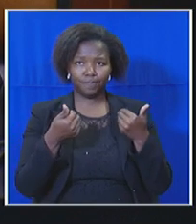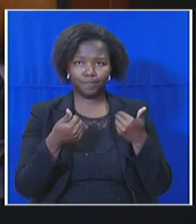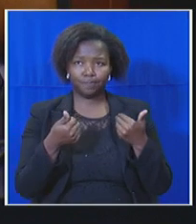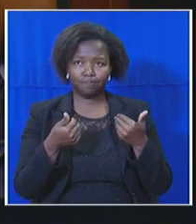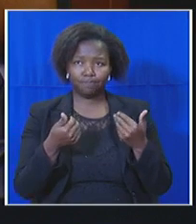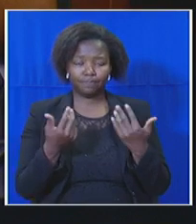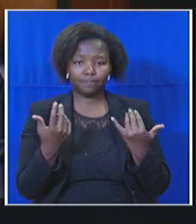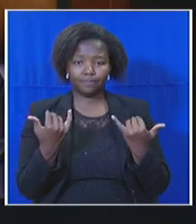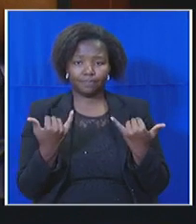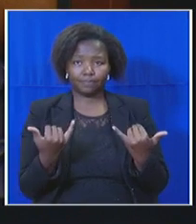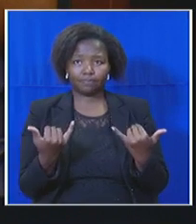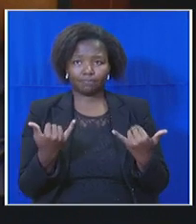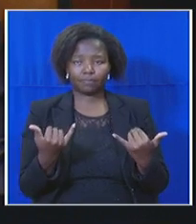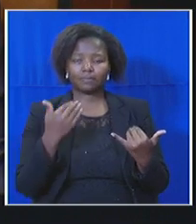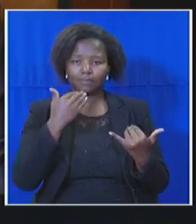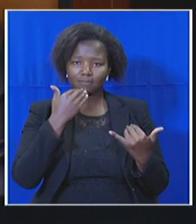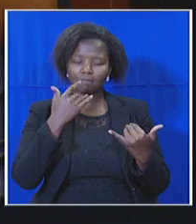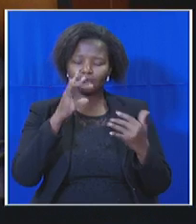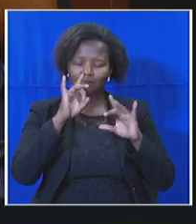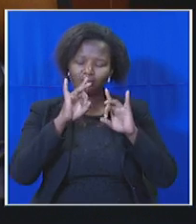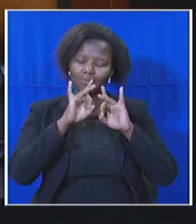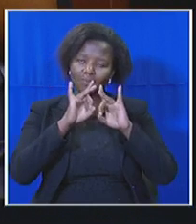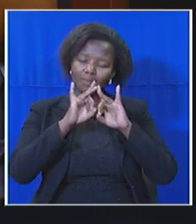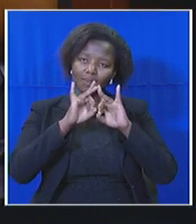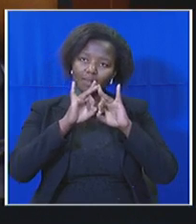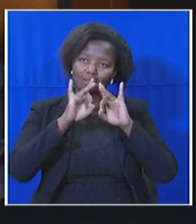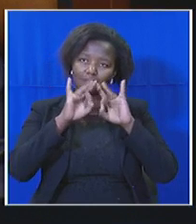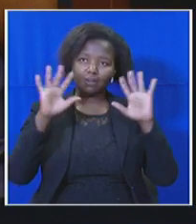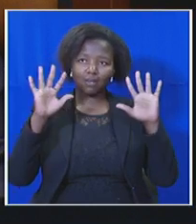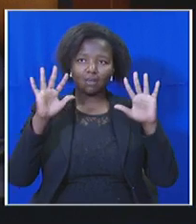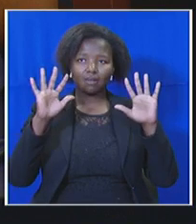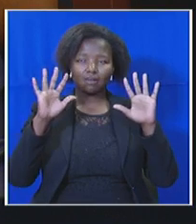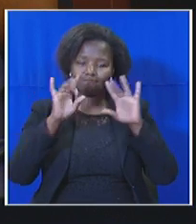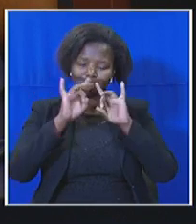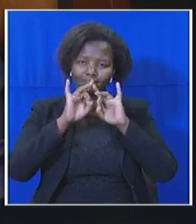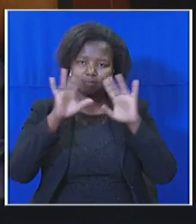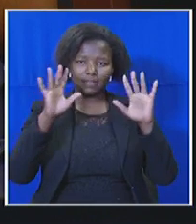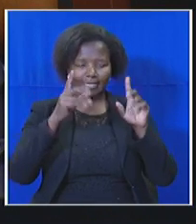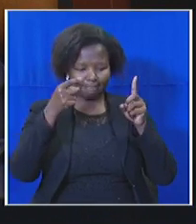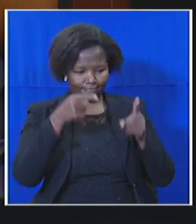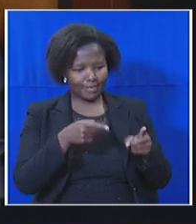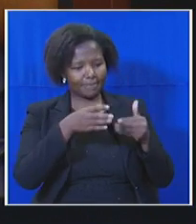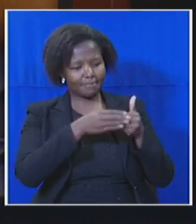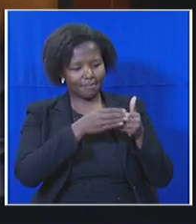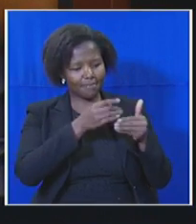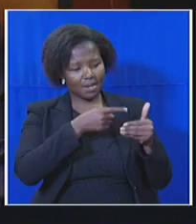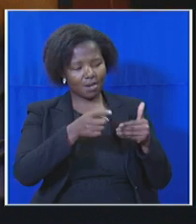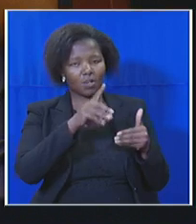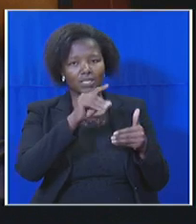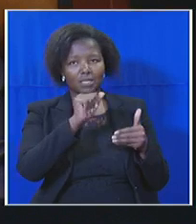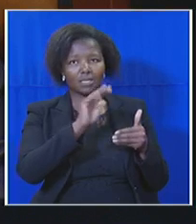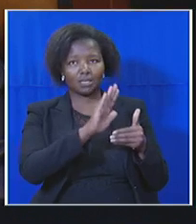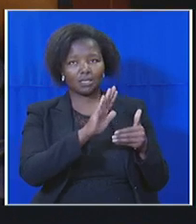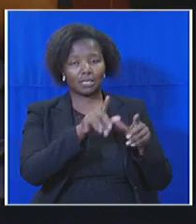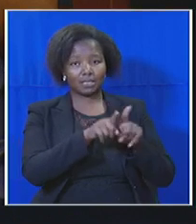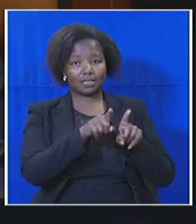This is a clear reference to members of the opposition, specifically in the DA, and to suggest